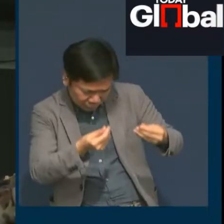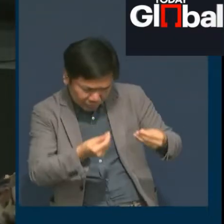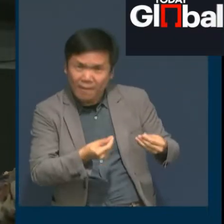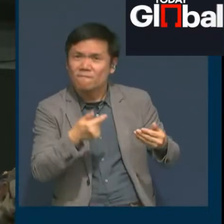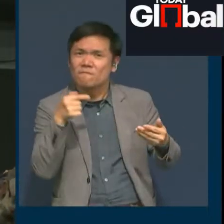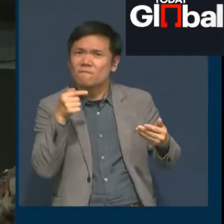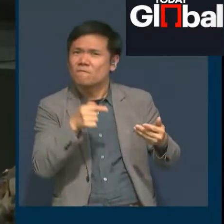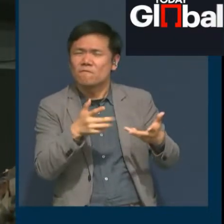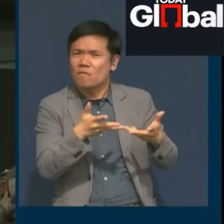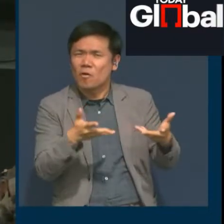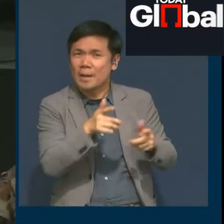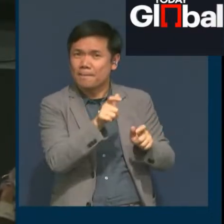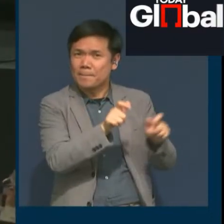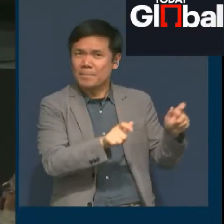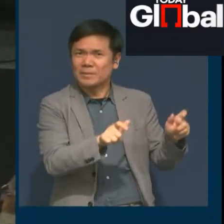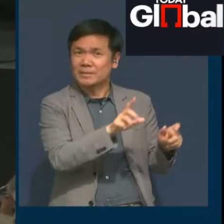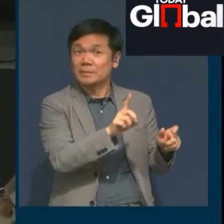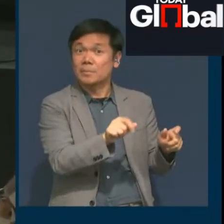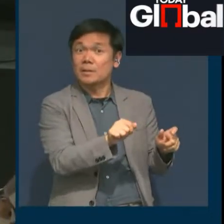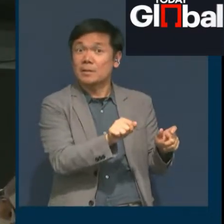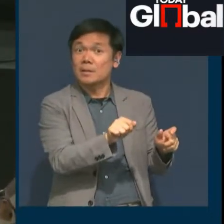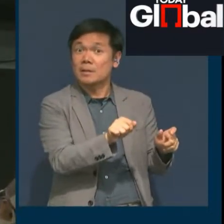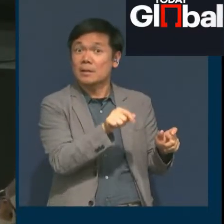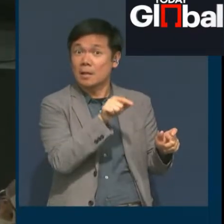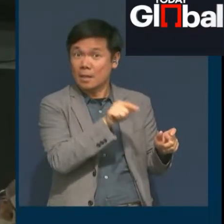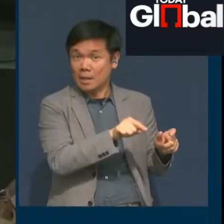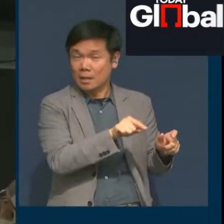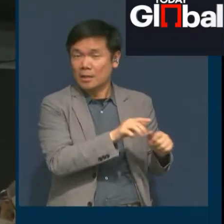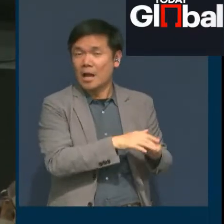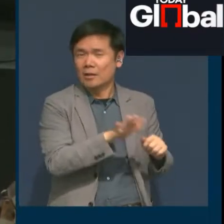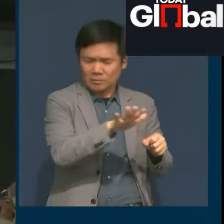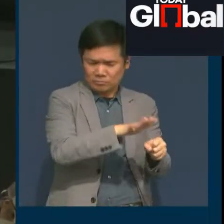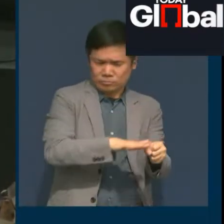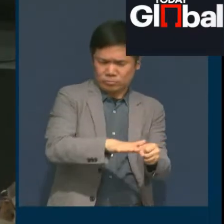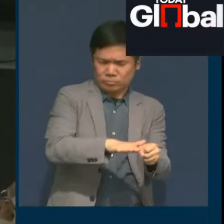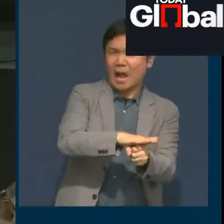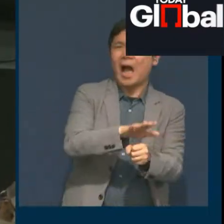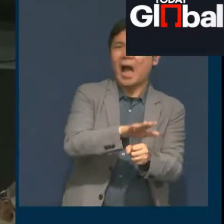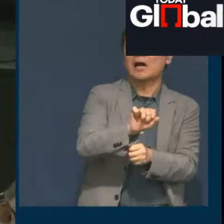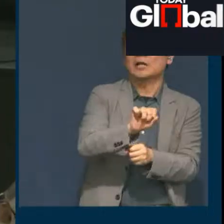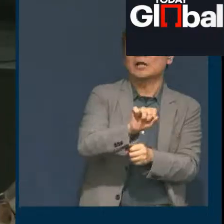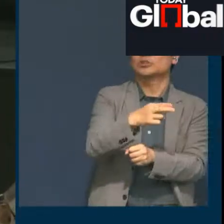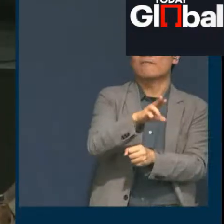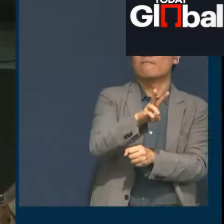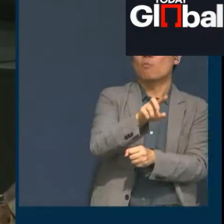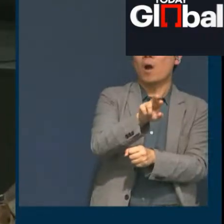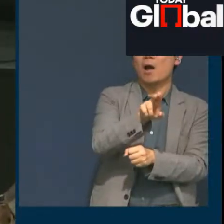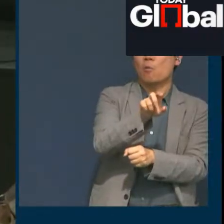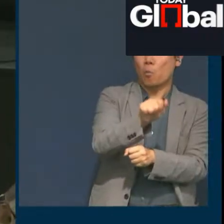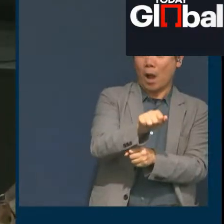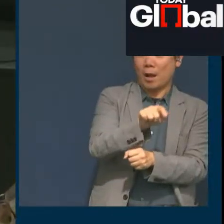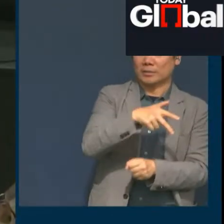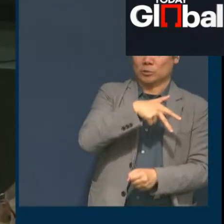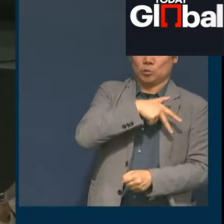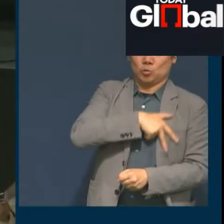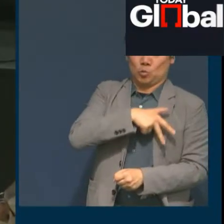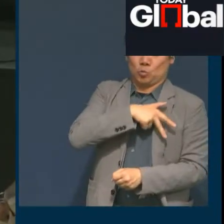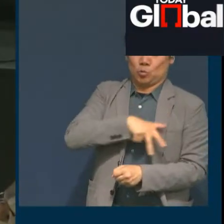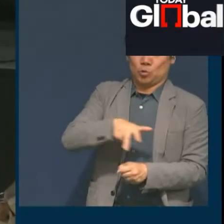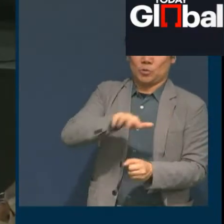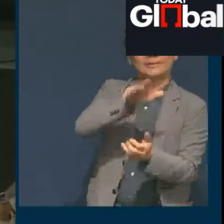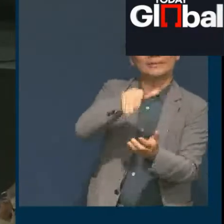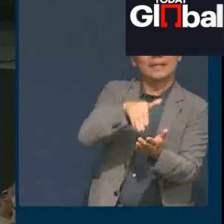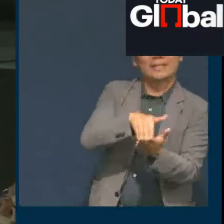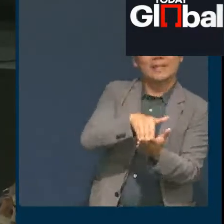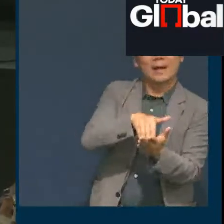the cause of persons with disabilities, from the Al-Shawara Center, the Center for Social Activities, and the